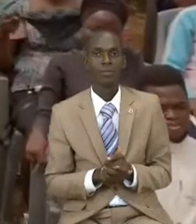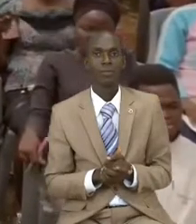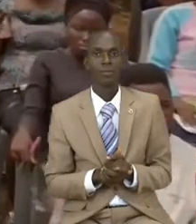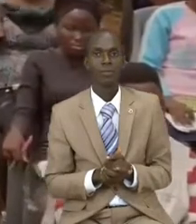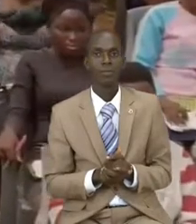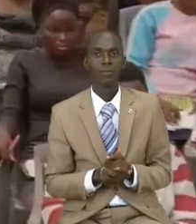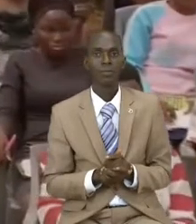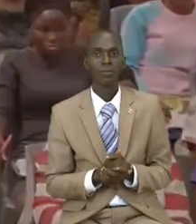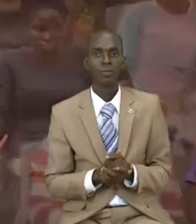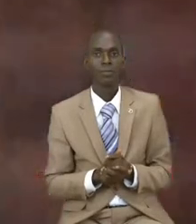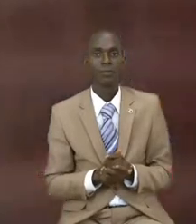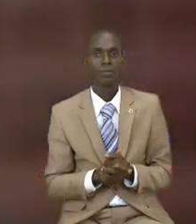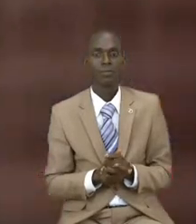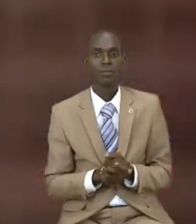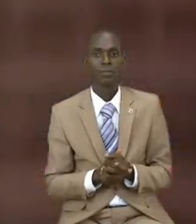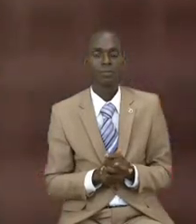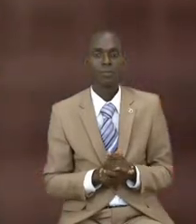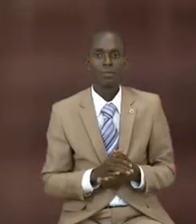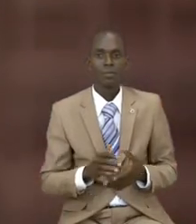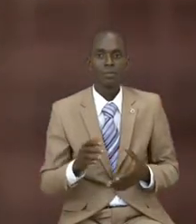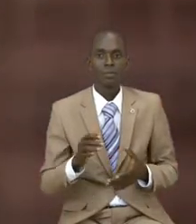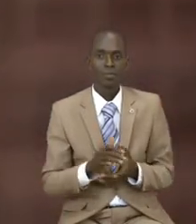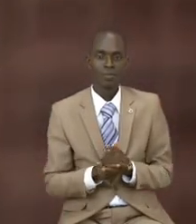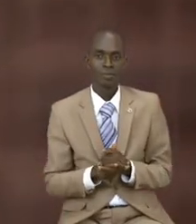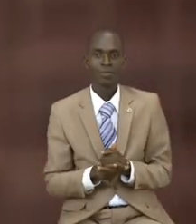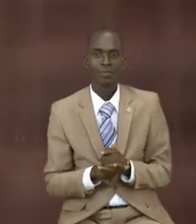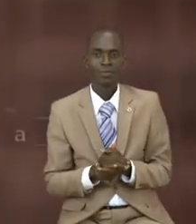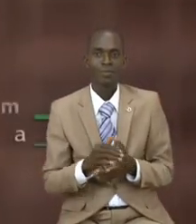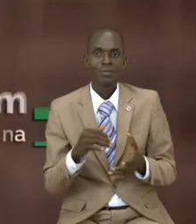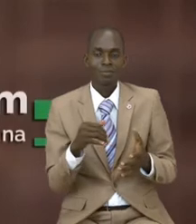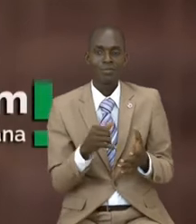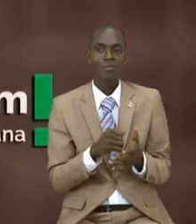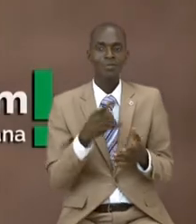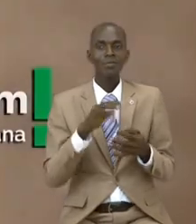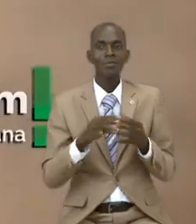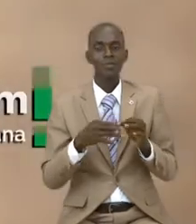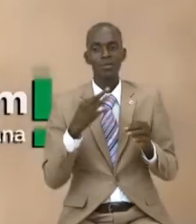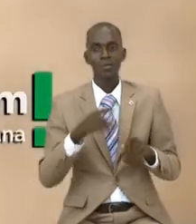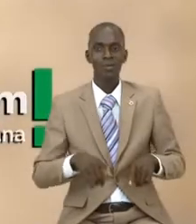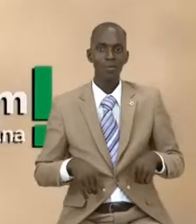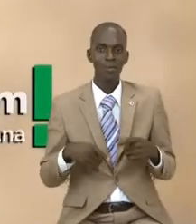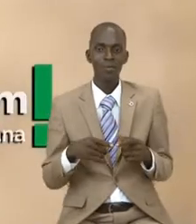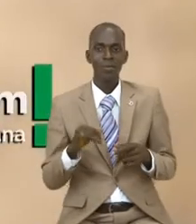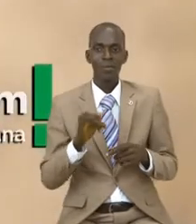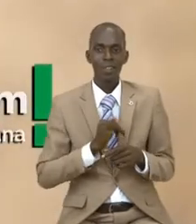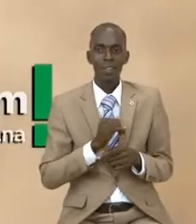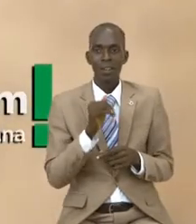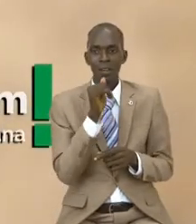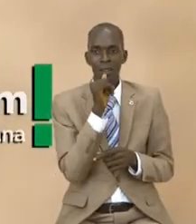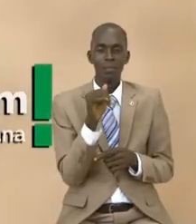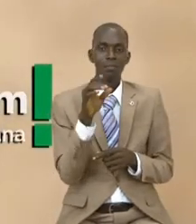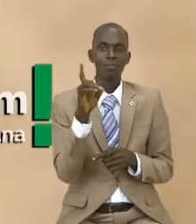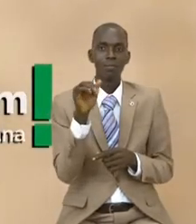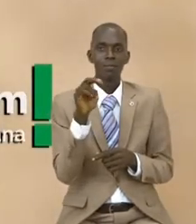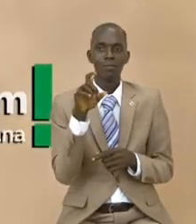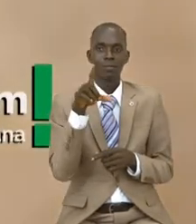The story of my life is like a movie. It is still unfolding and I am still watching. I am Anusim Daniel.